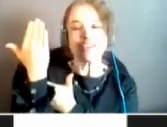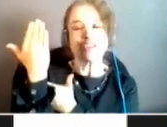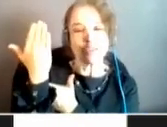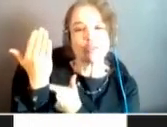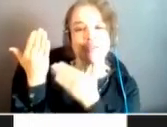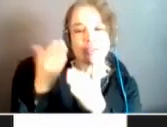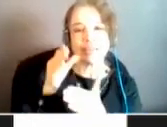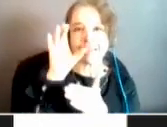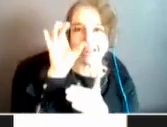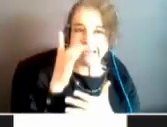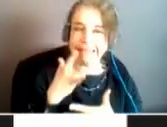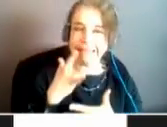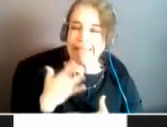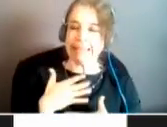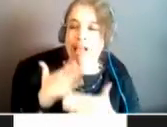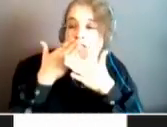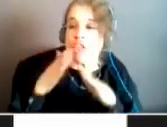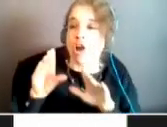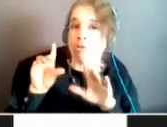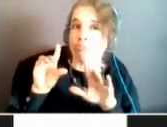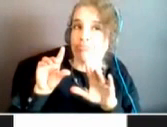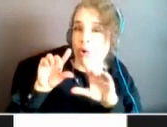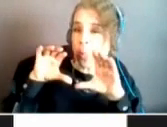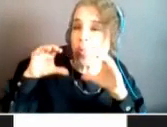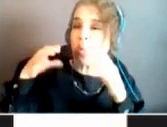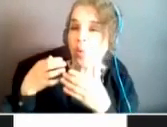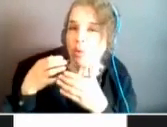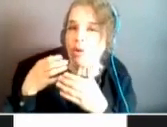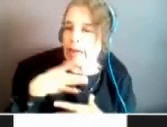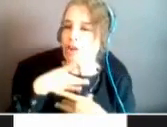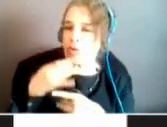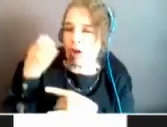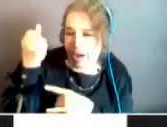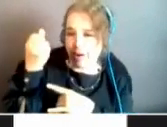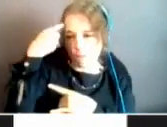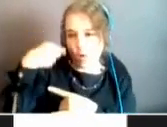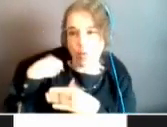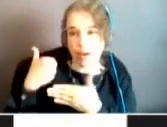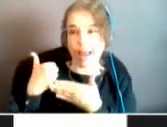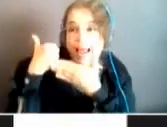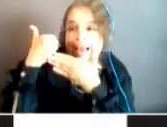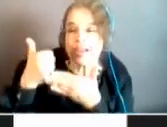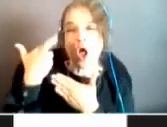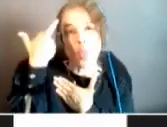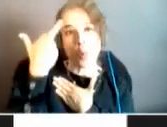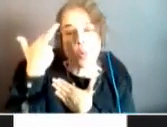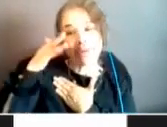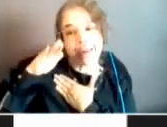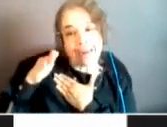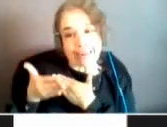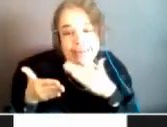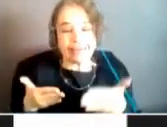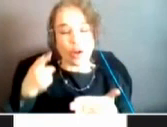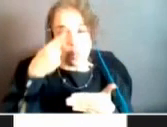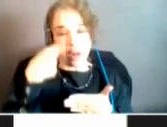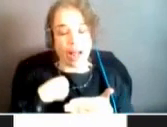loss 8-week grief groups. And if anybody's interested, you can get a hold of me if that is helpful. The reason I introduce this is because